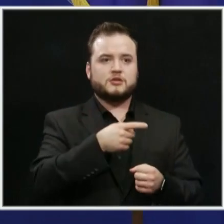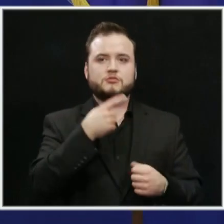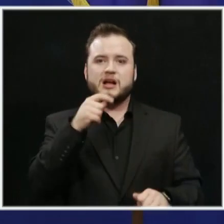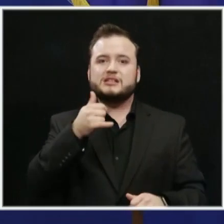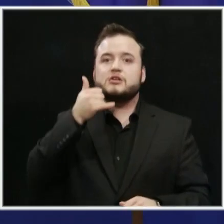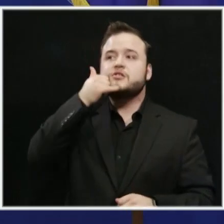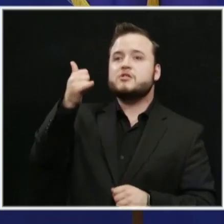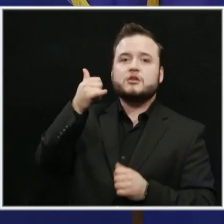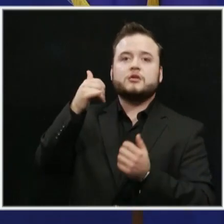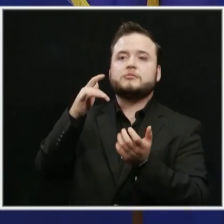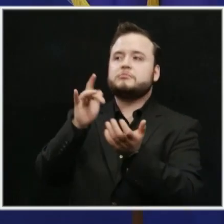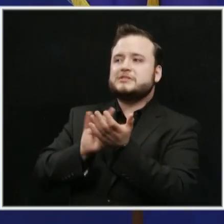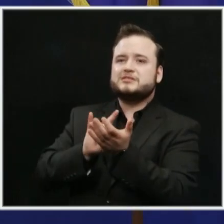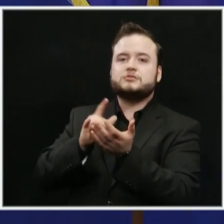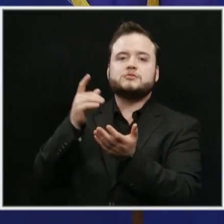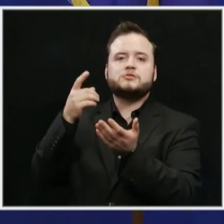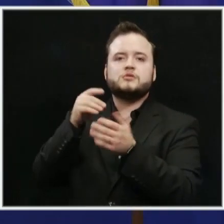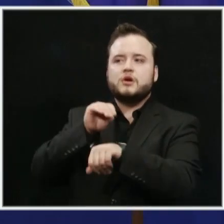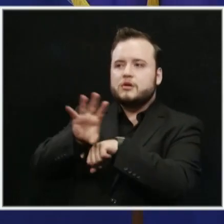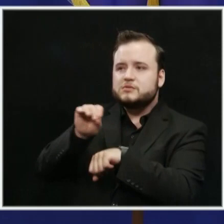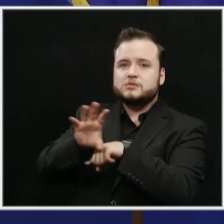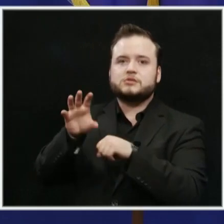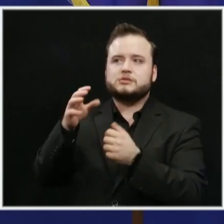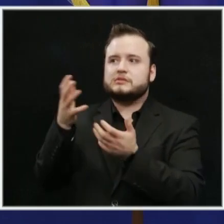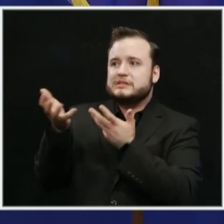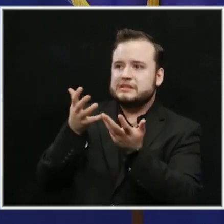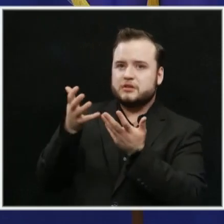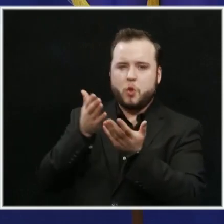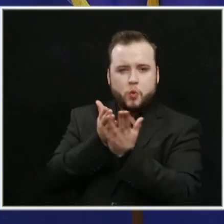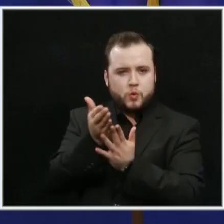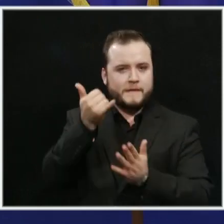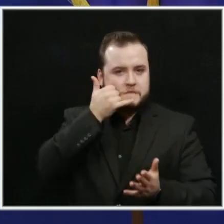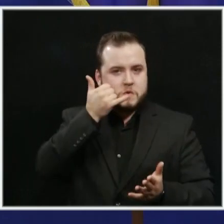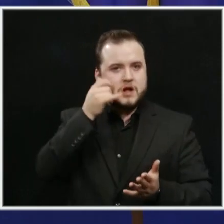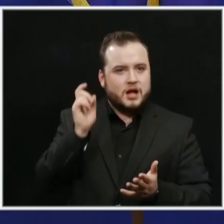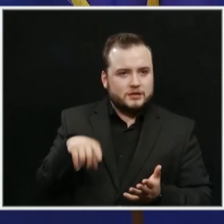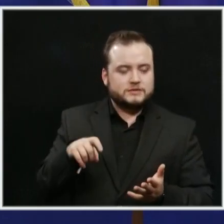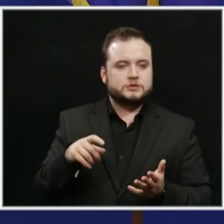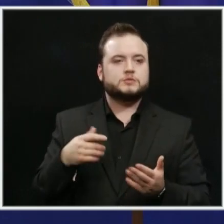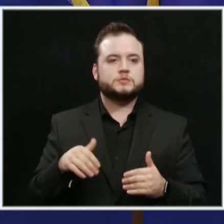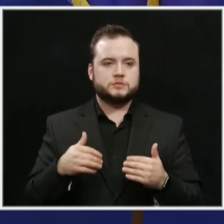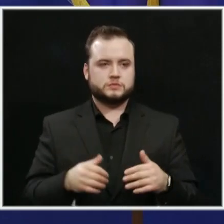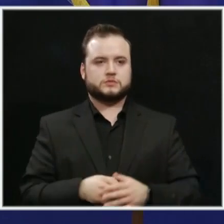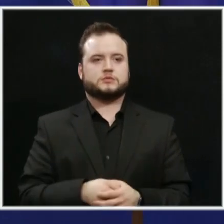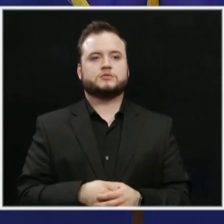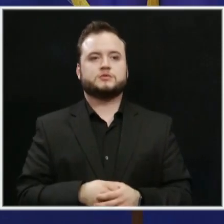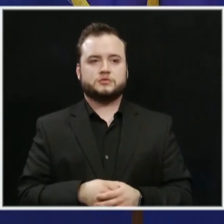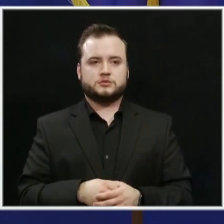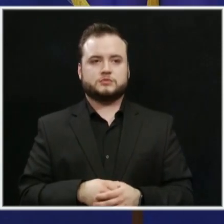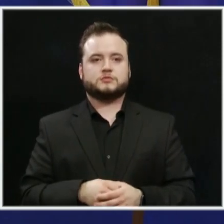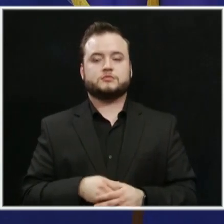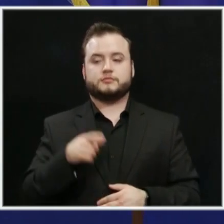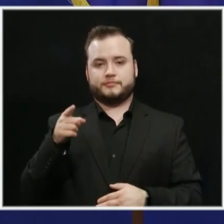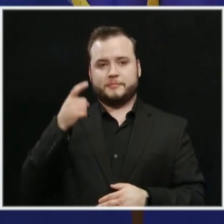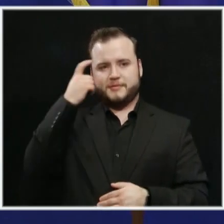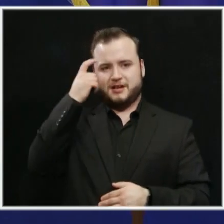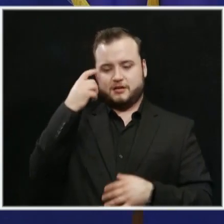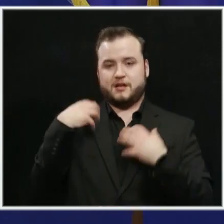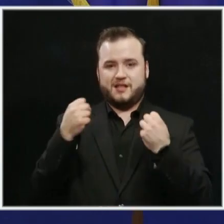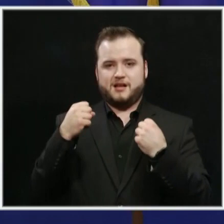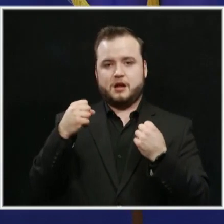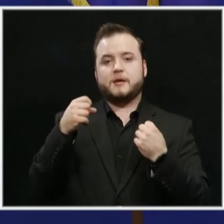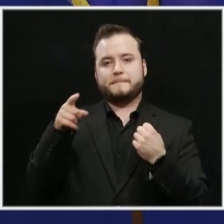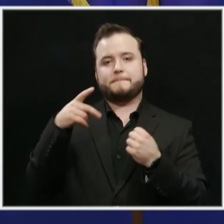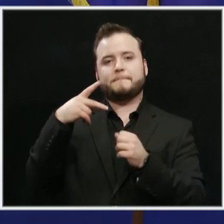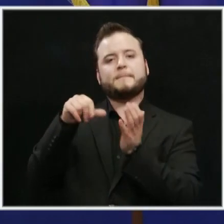of calls in. This is working. So we've launched a mental health page on our COVID-19 website to try and make it easier for folks to get